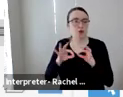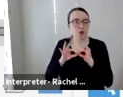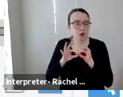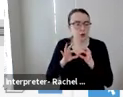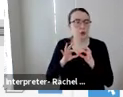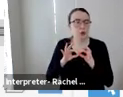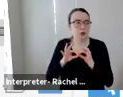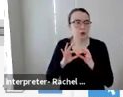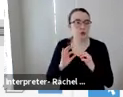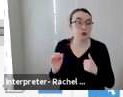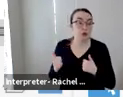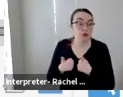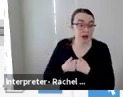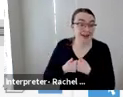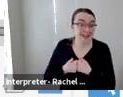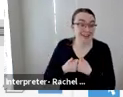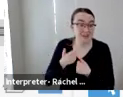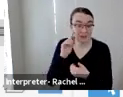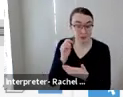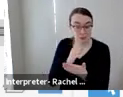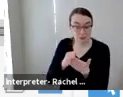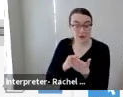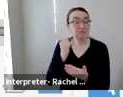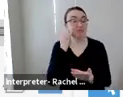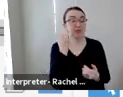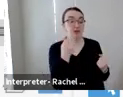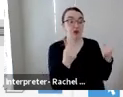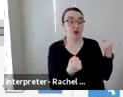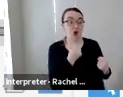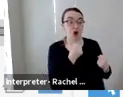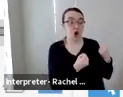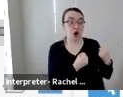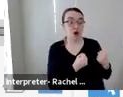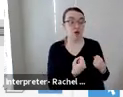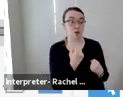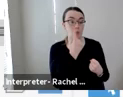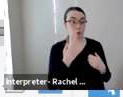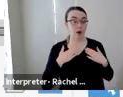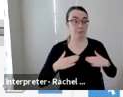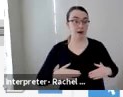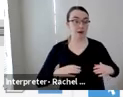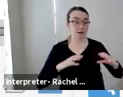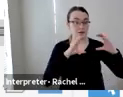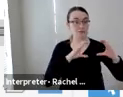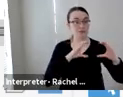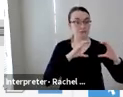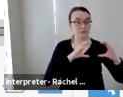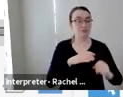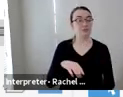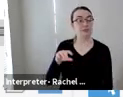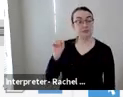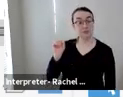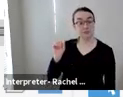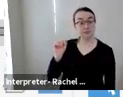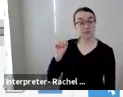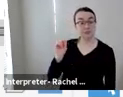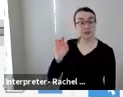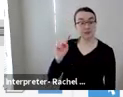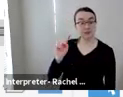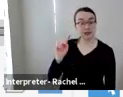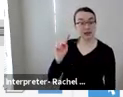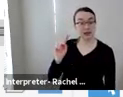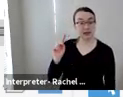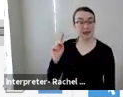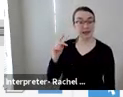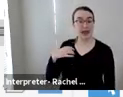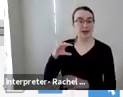challenge, right? And if you have a car, it's one body. If you have a tank, you have a turret